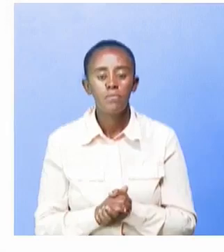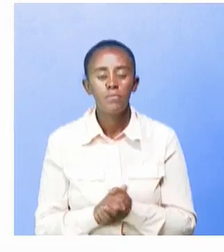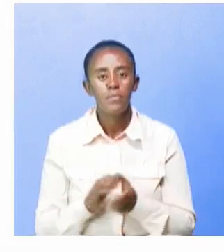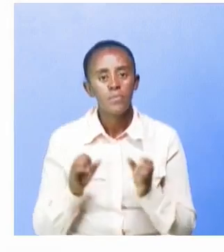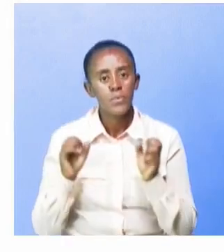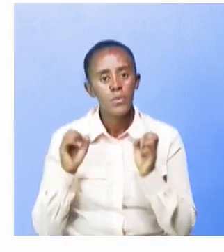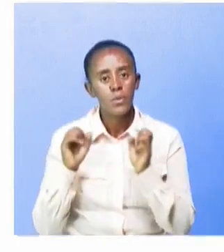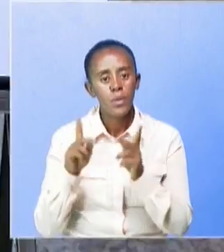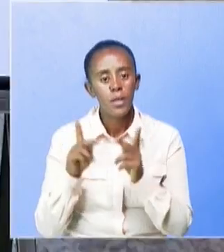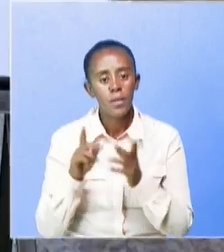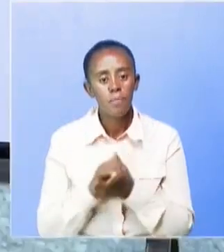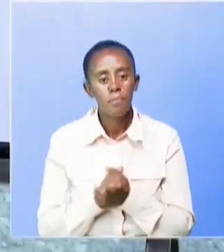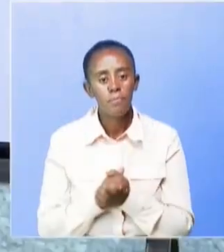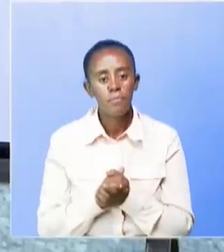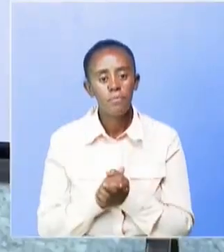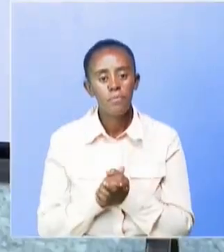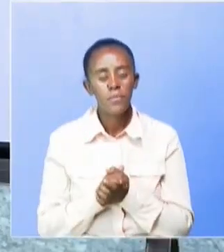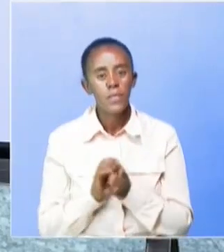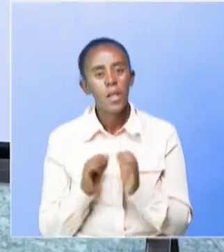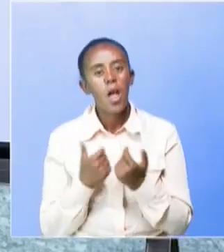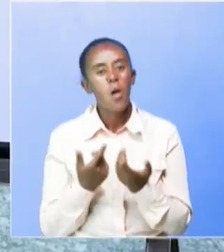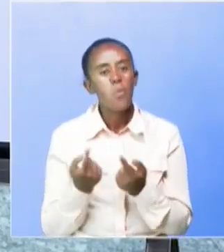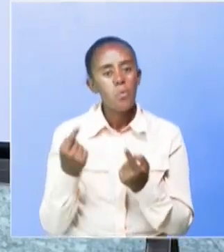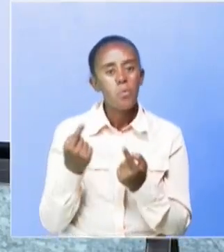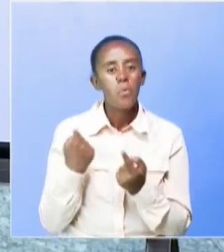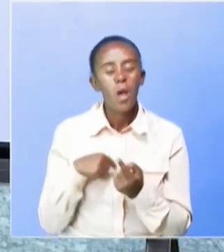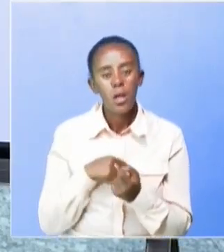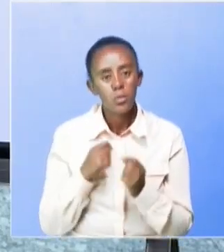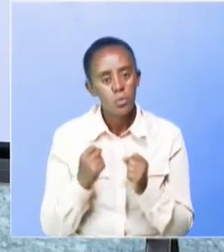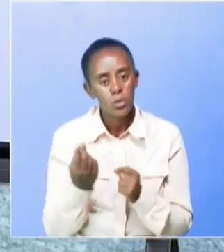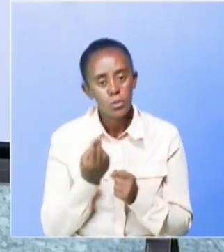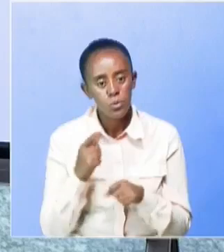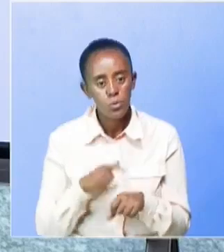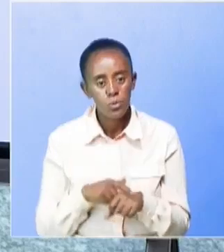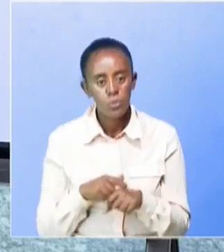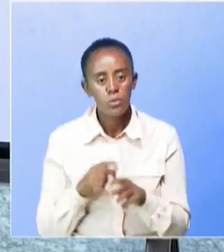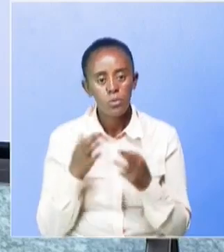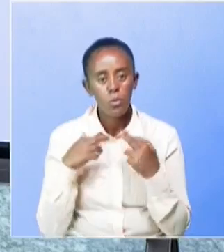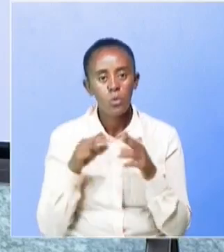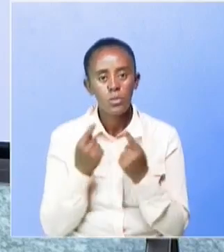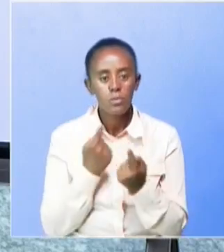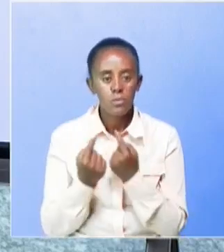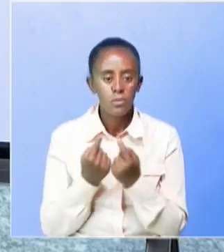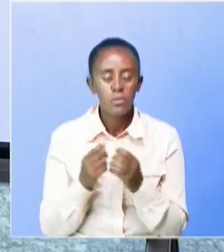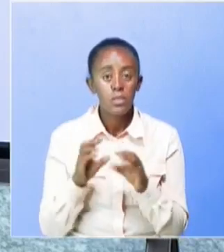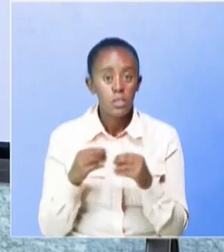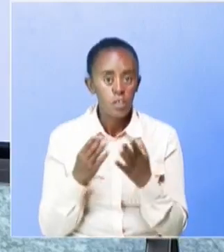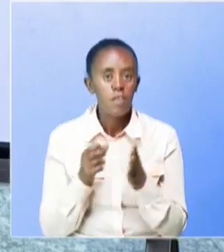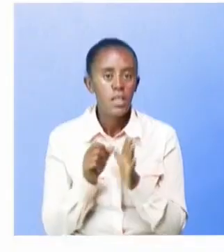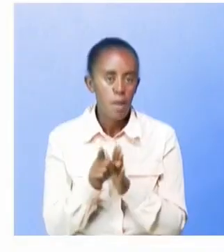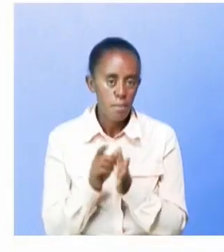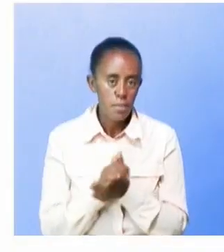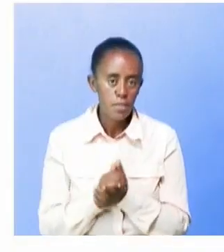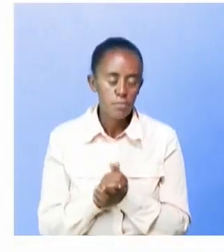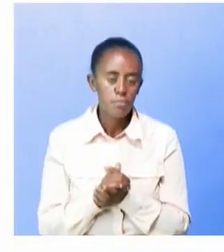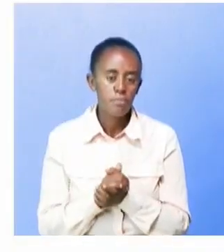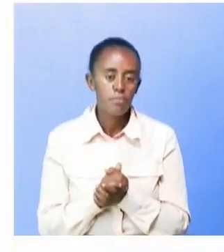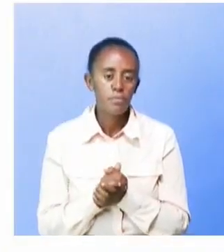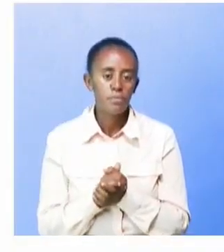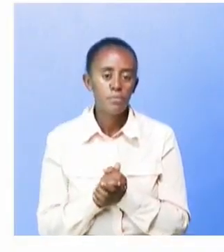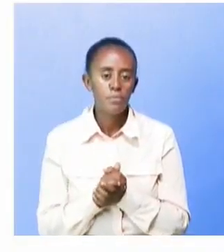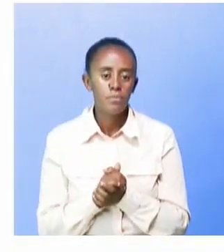Okay, so how can we use it in reporting speech? Let us give an example. The